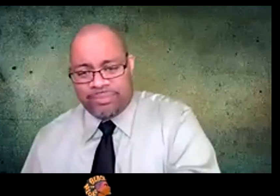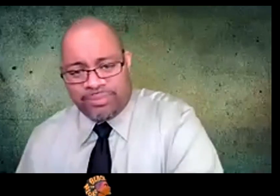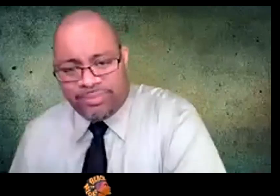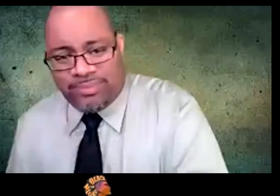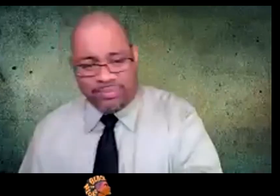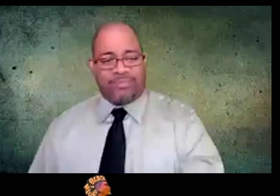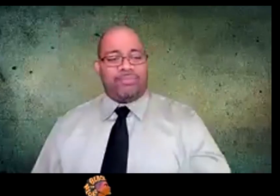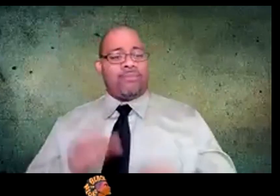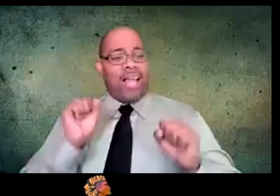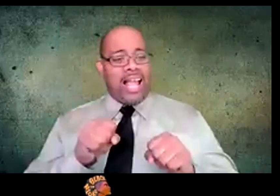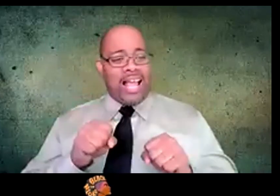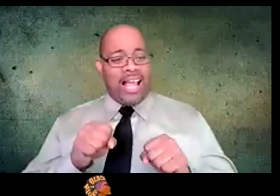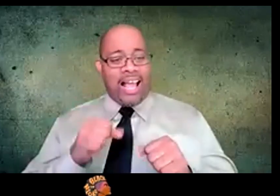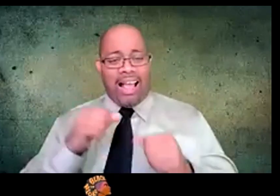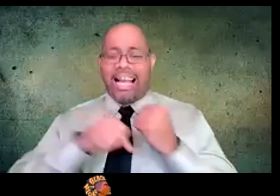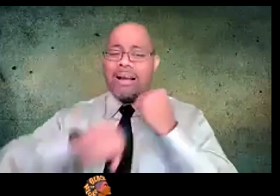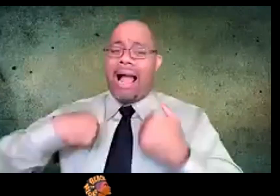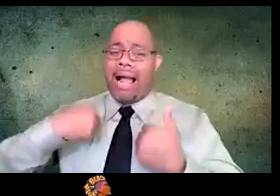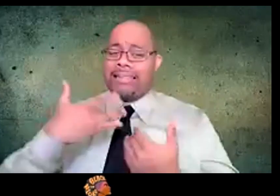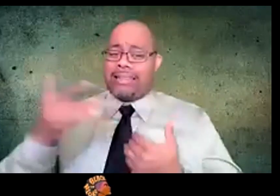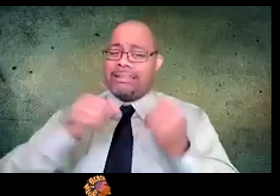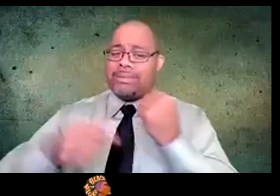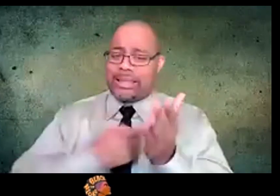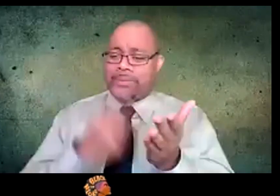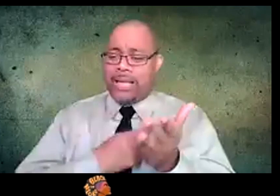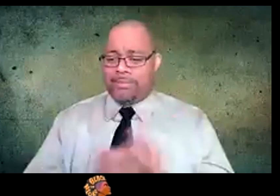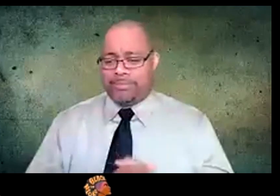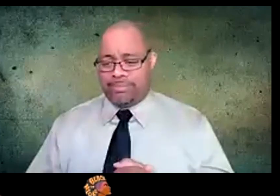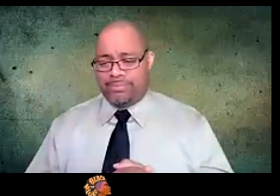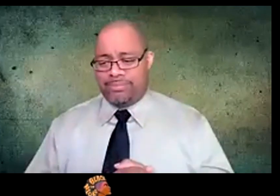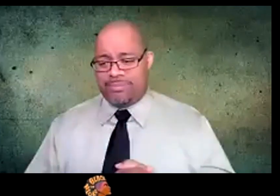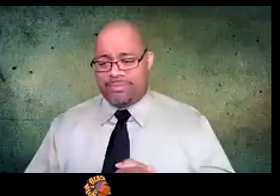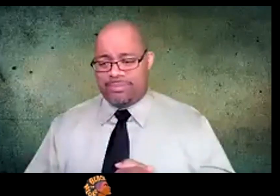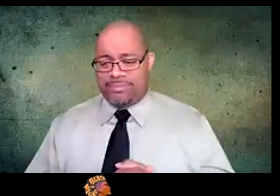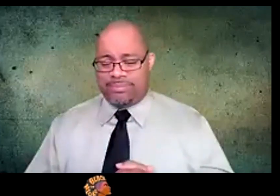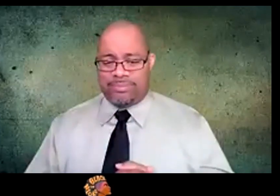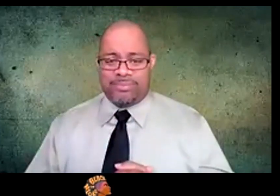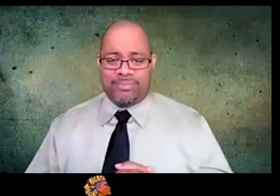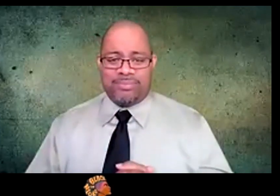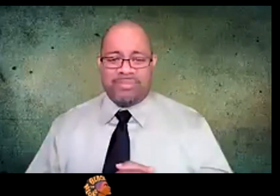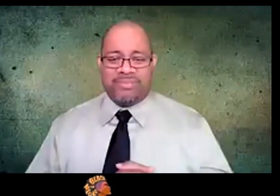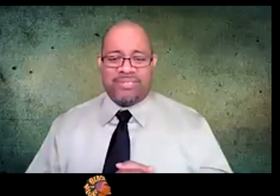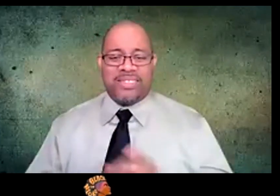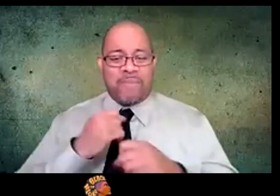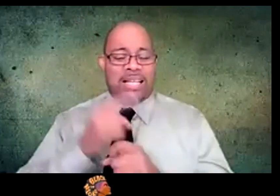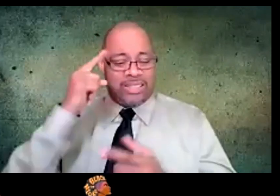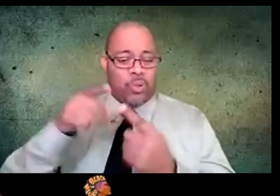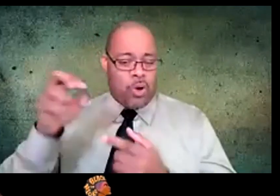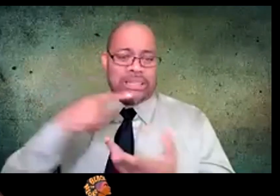I can get rambling a bit. No, it made perfect sense to me, and Dwayne said it made sense to her as